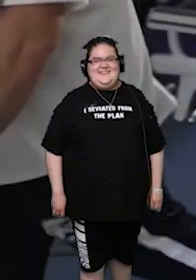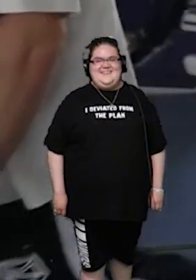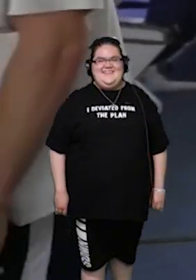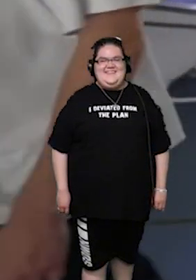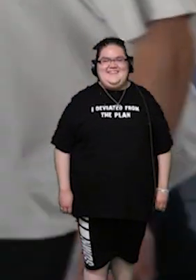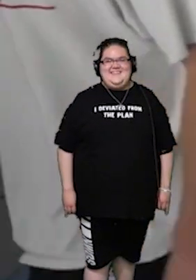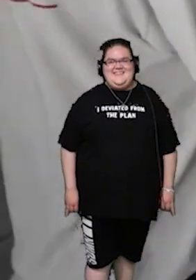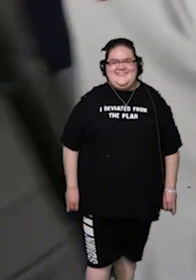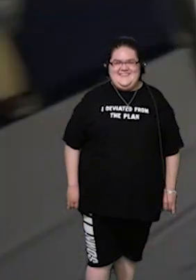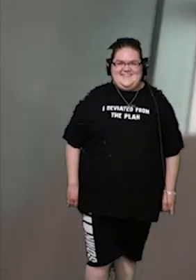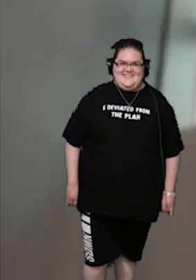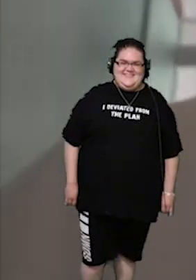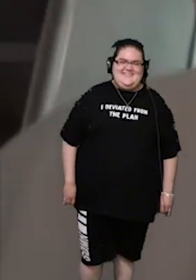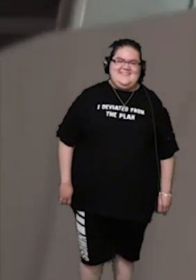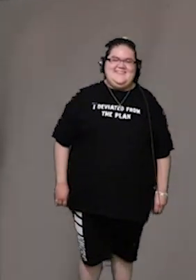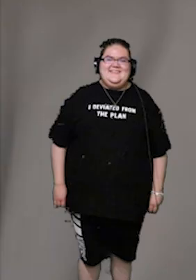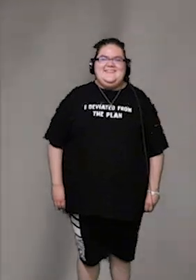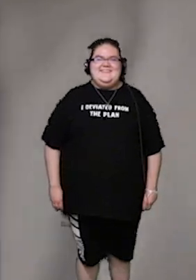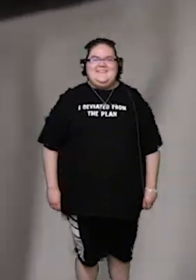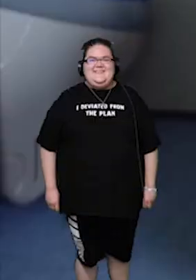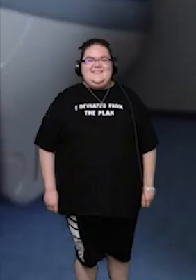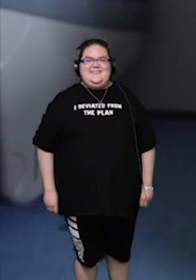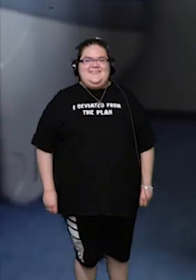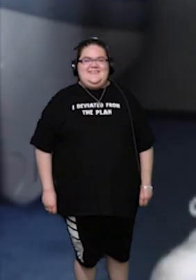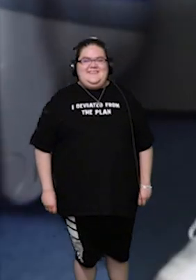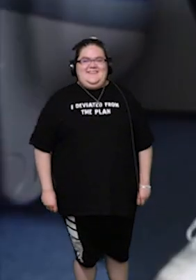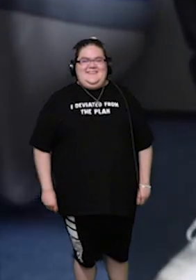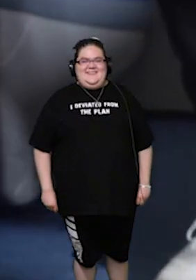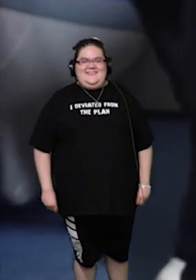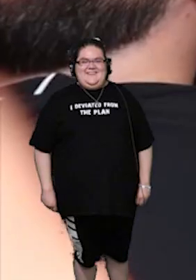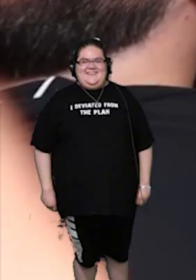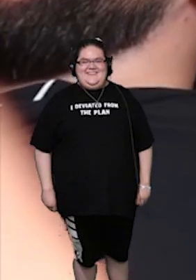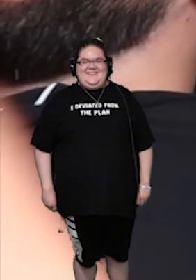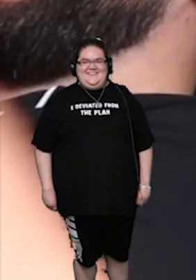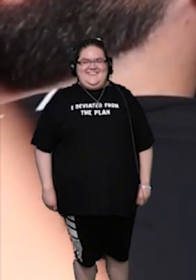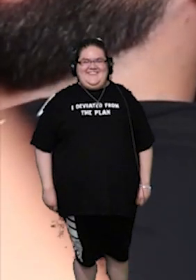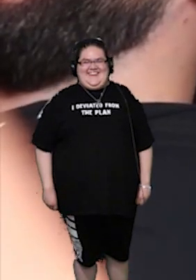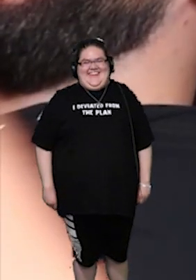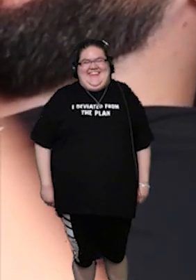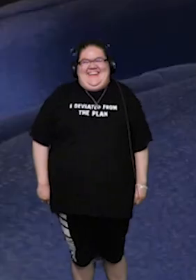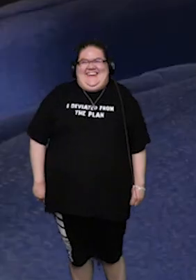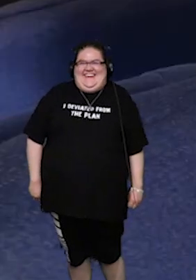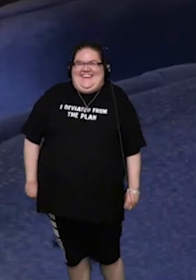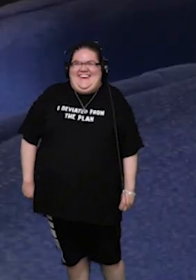I couldn't breathe, bro. Oh, fantastic. Fantastic. Fantastic.